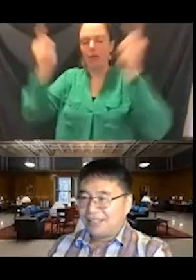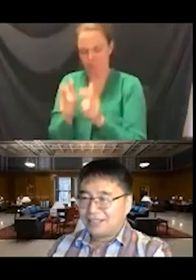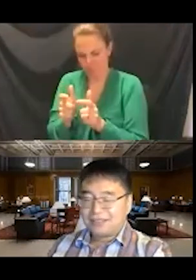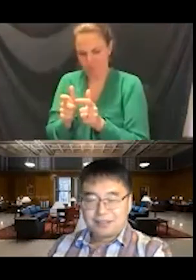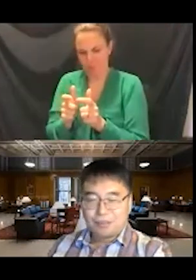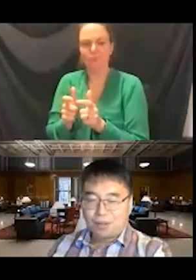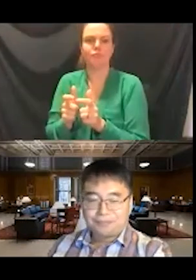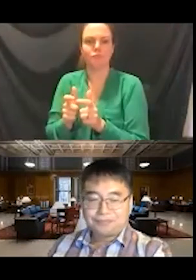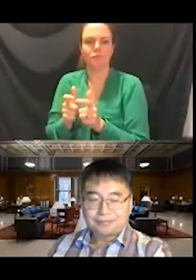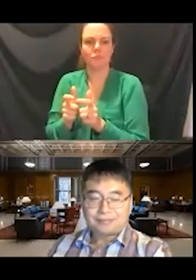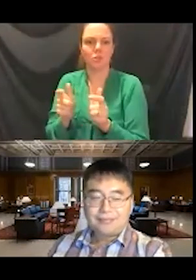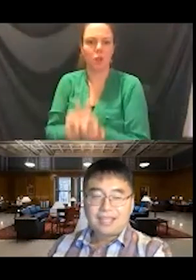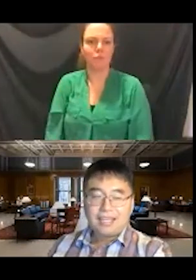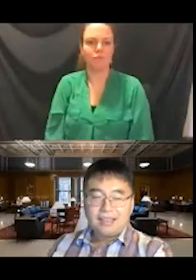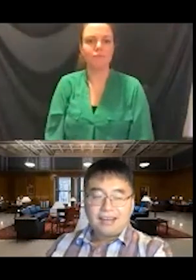it gets small.